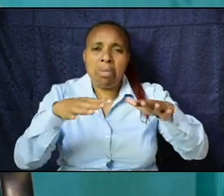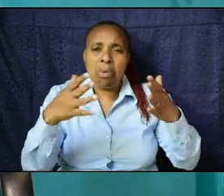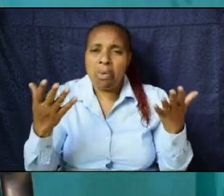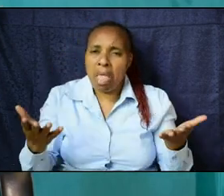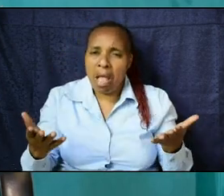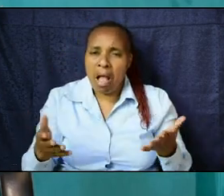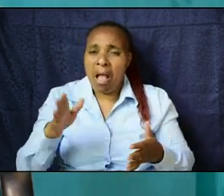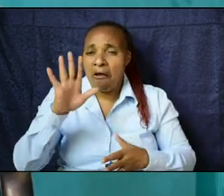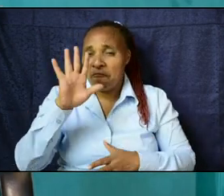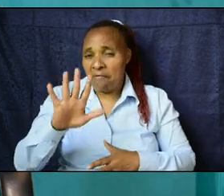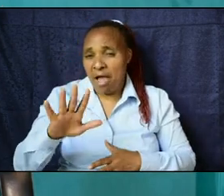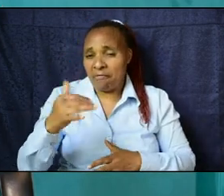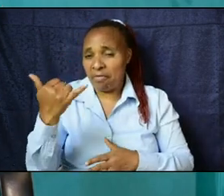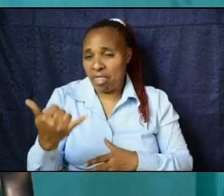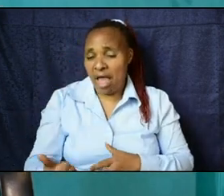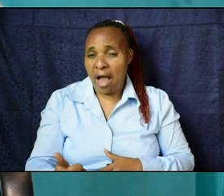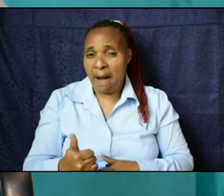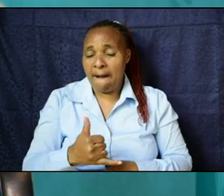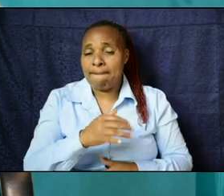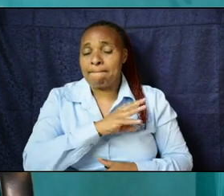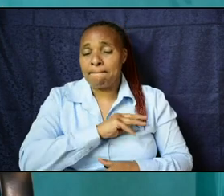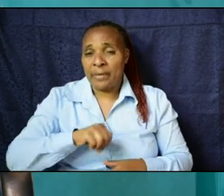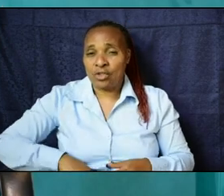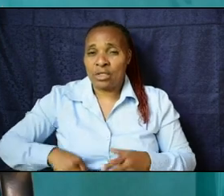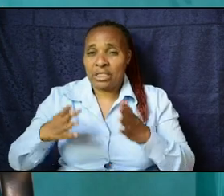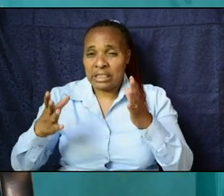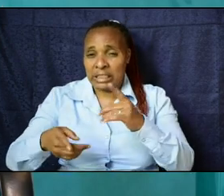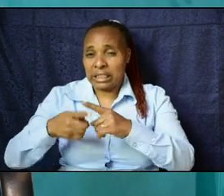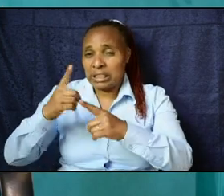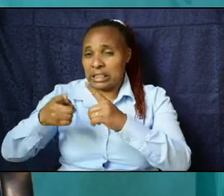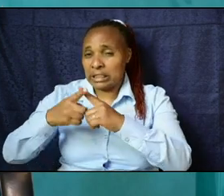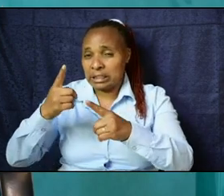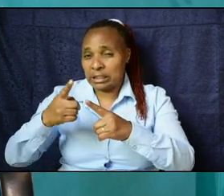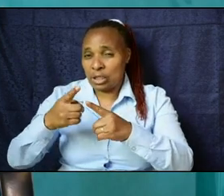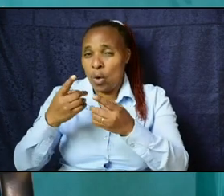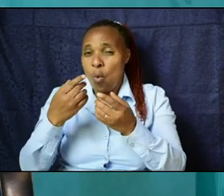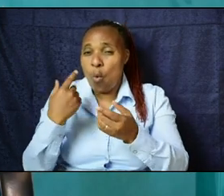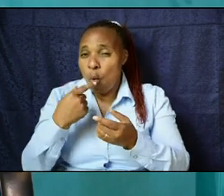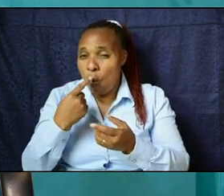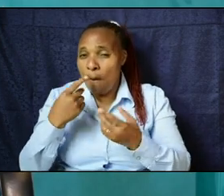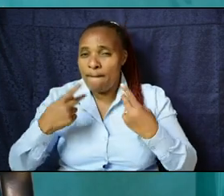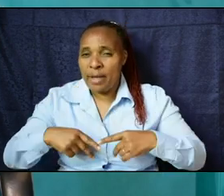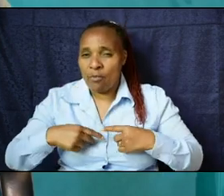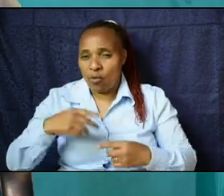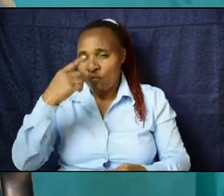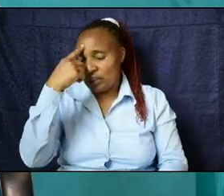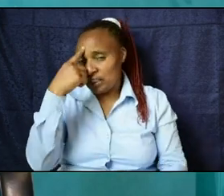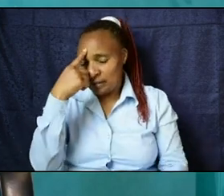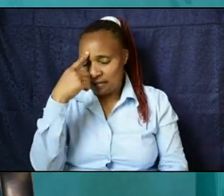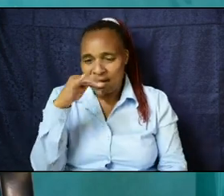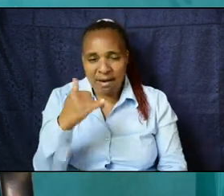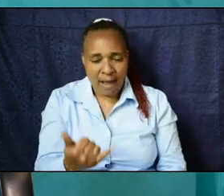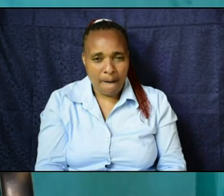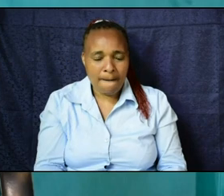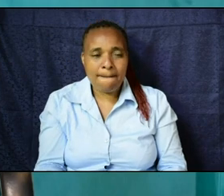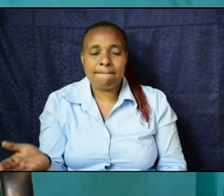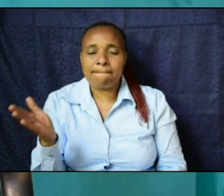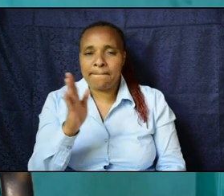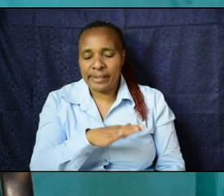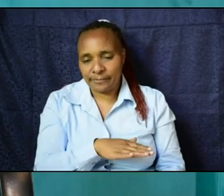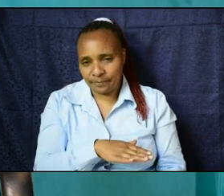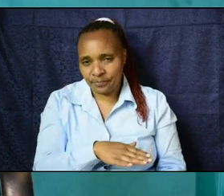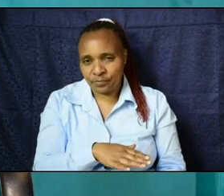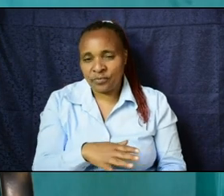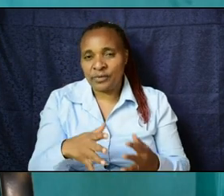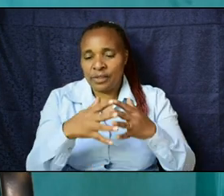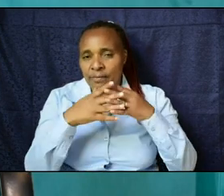These were the five young missionaries. They had been killed by those Indians they had gone to minister to. Now, go back to